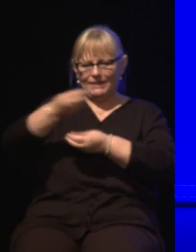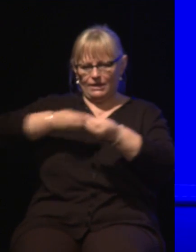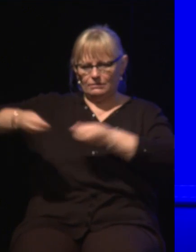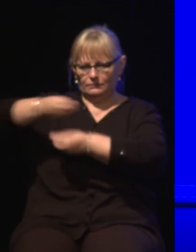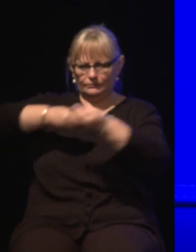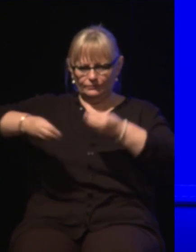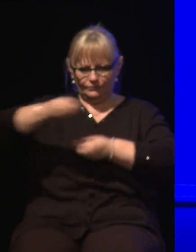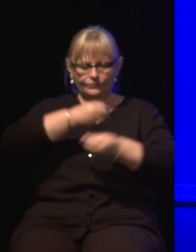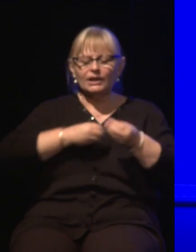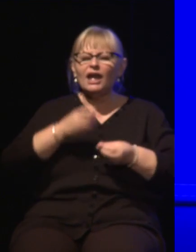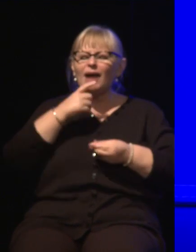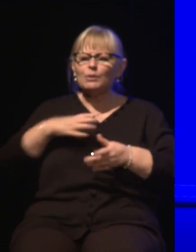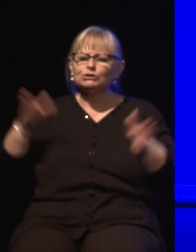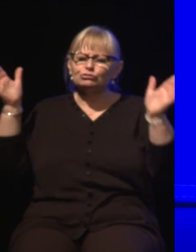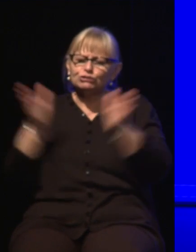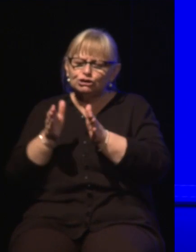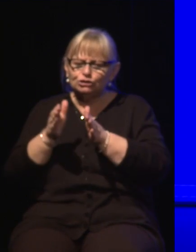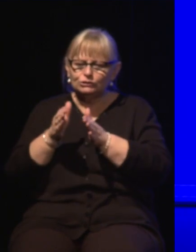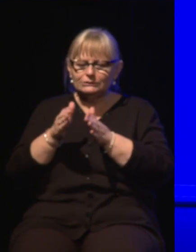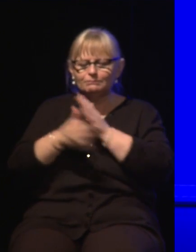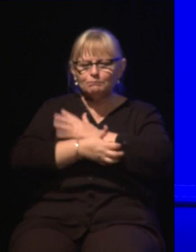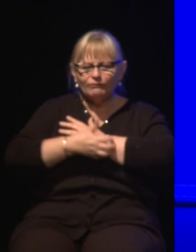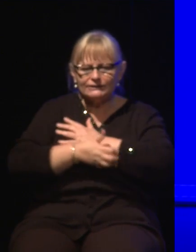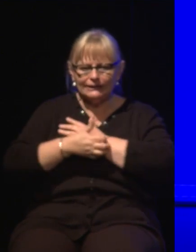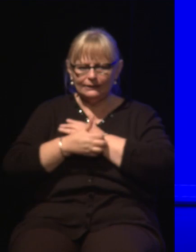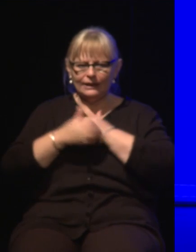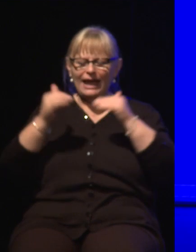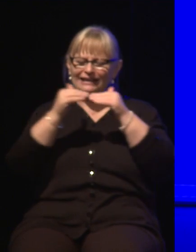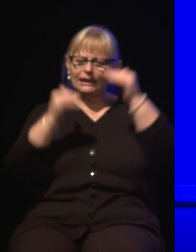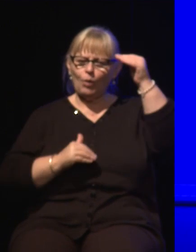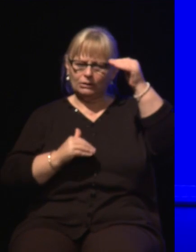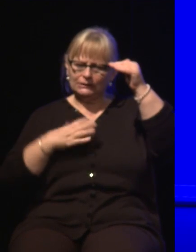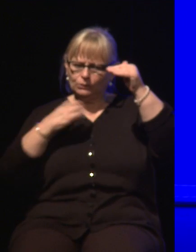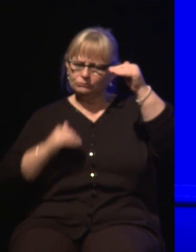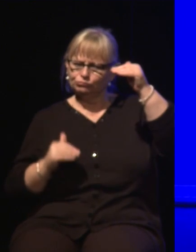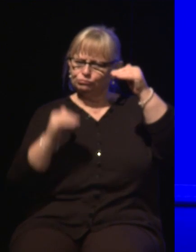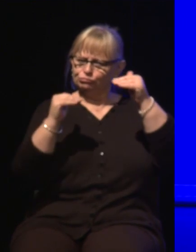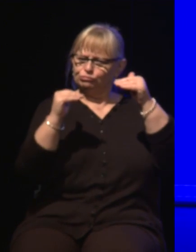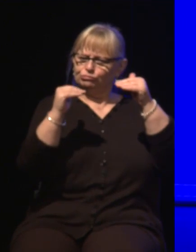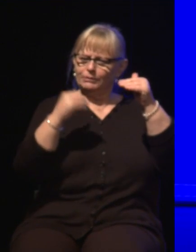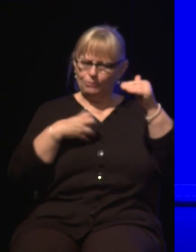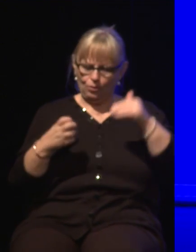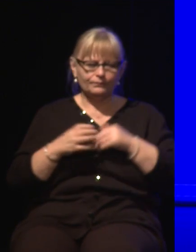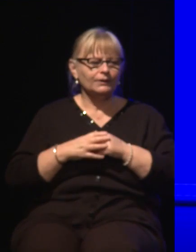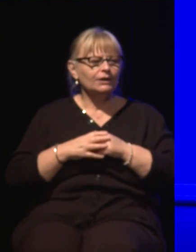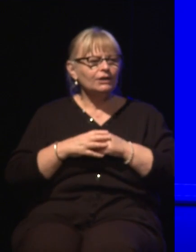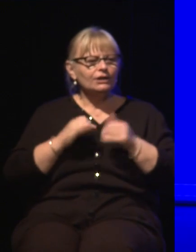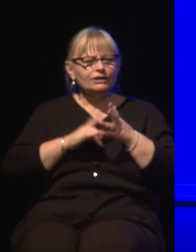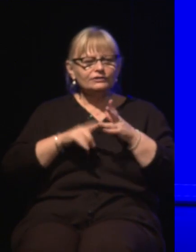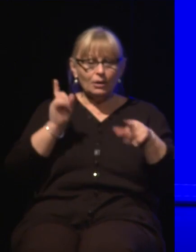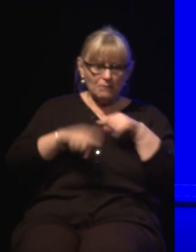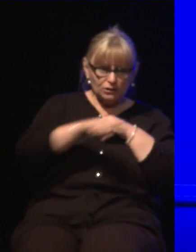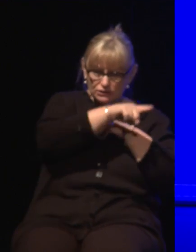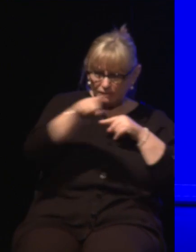reducing poverty and inequality. Now, everyone in this room, and in fact everyone